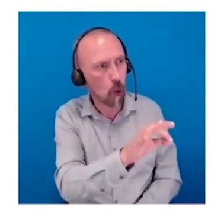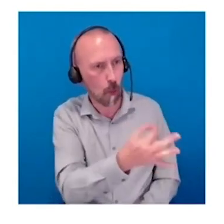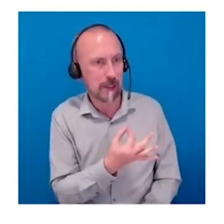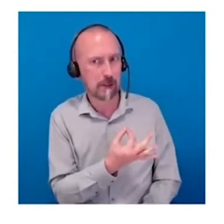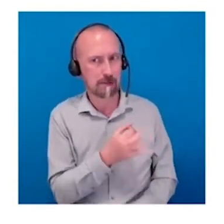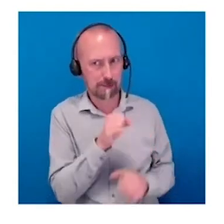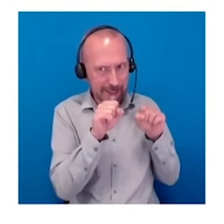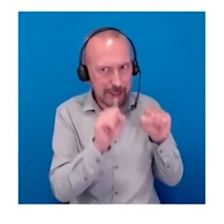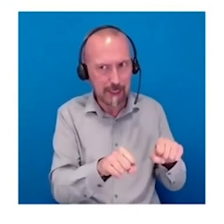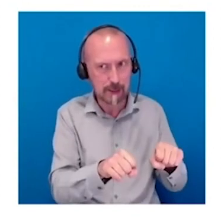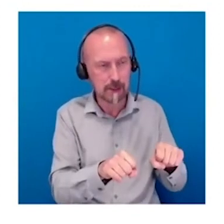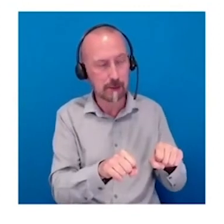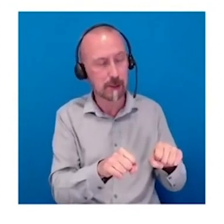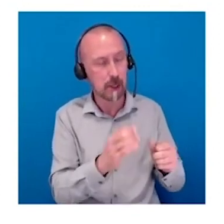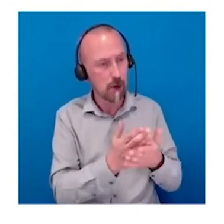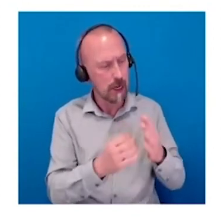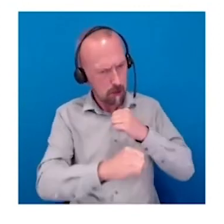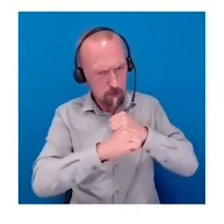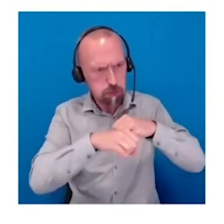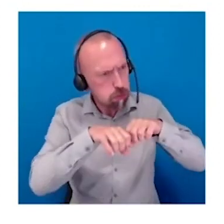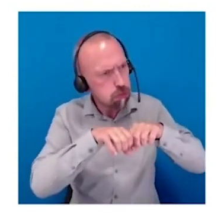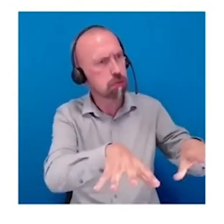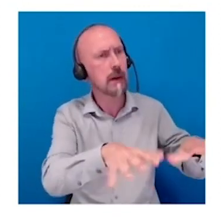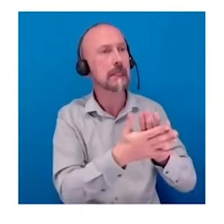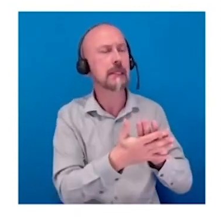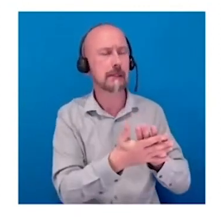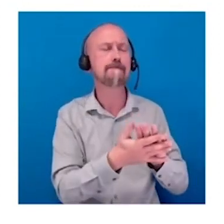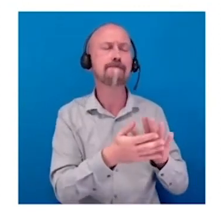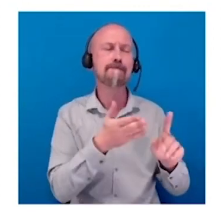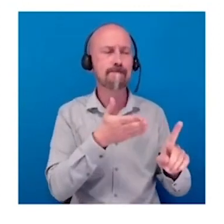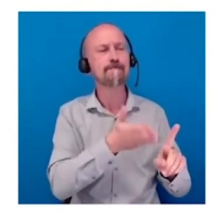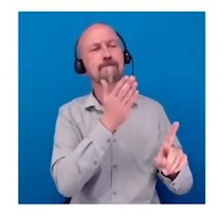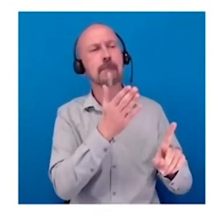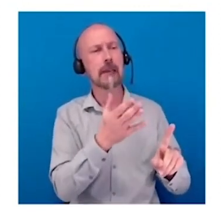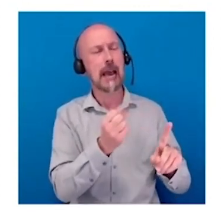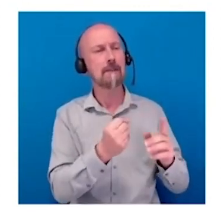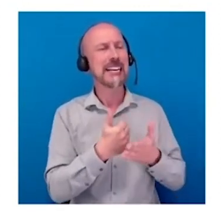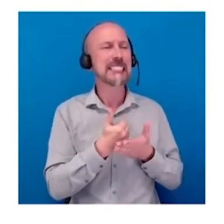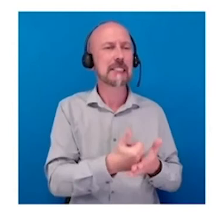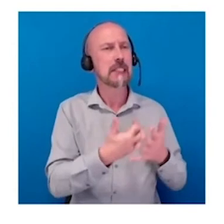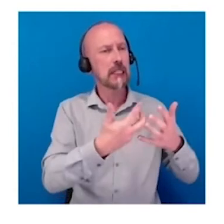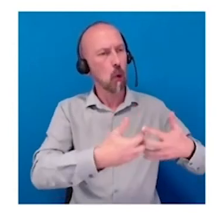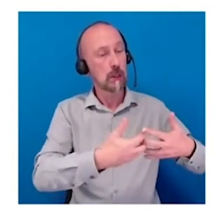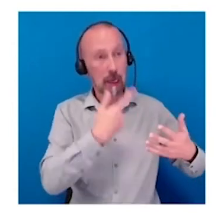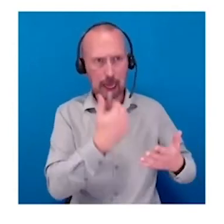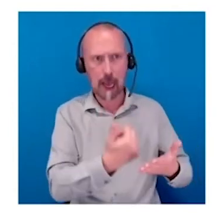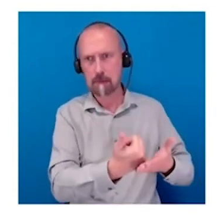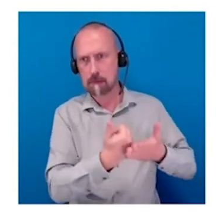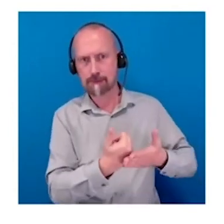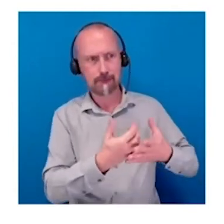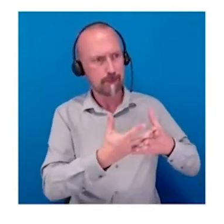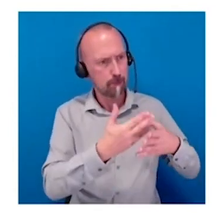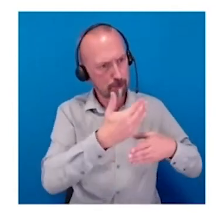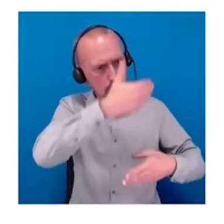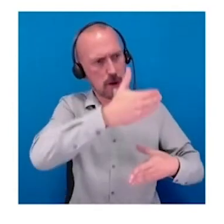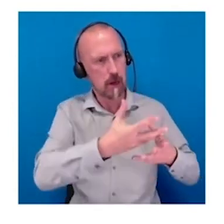raised the profile of some of the opportunities that assistive tech gives us to remove barriers. But I think it's all incumbent